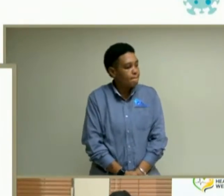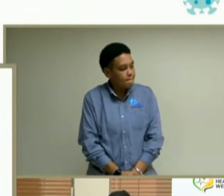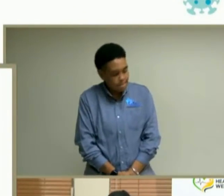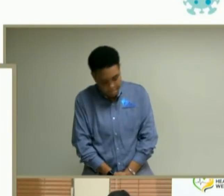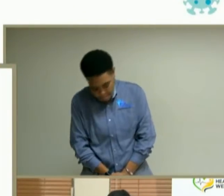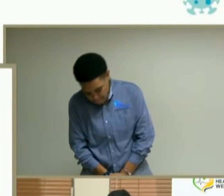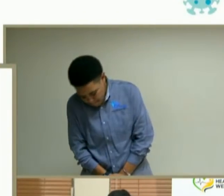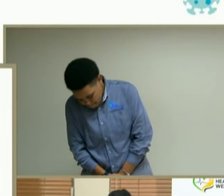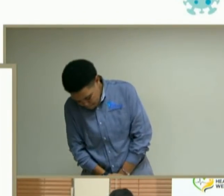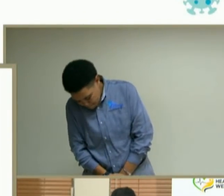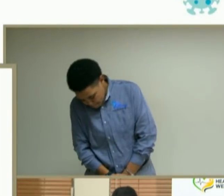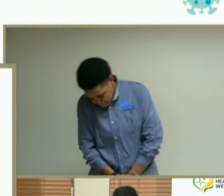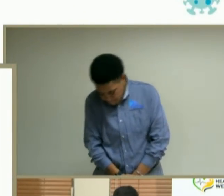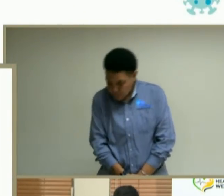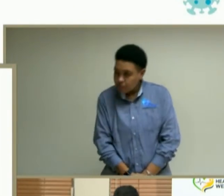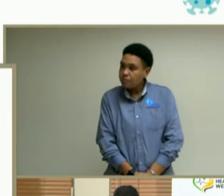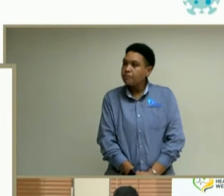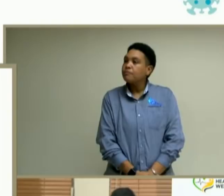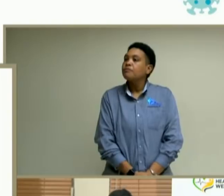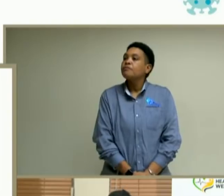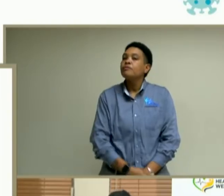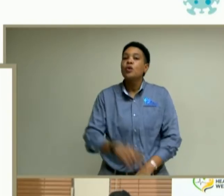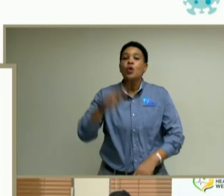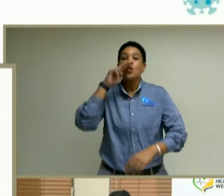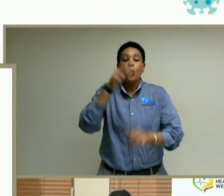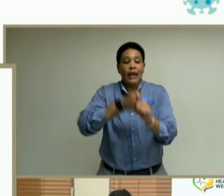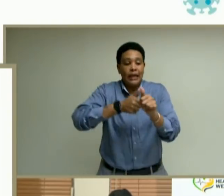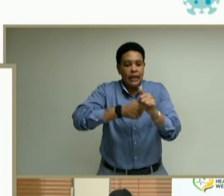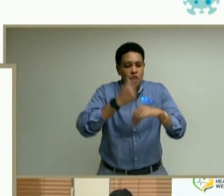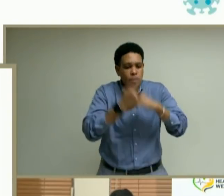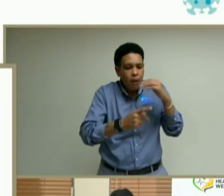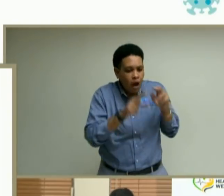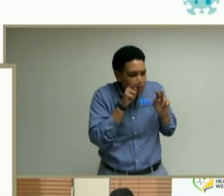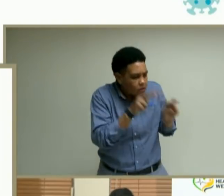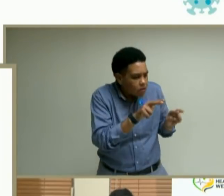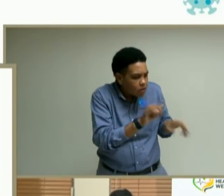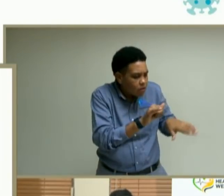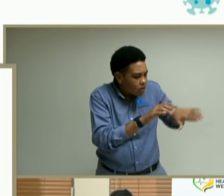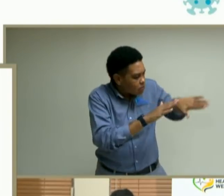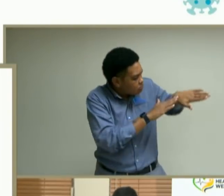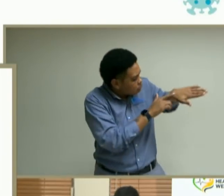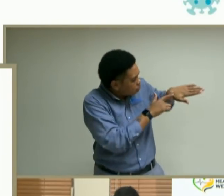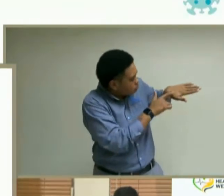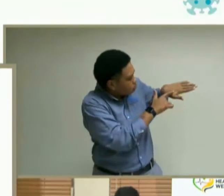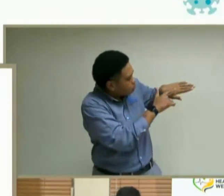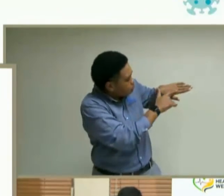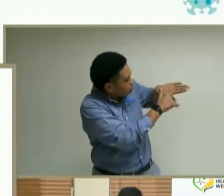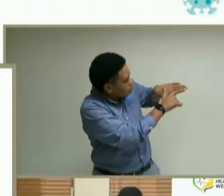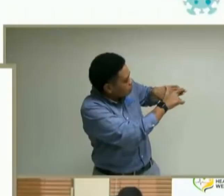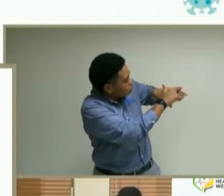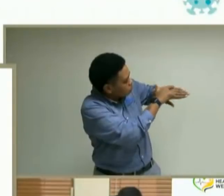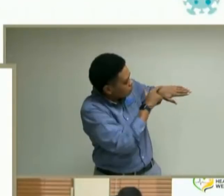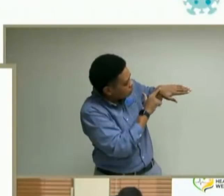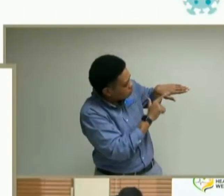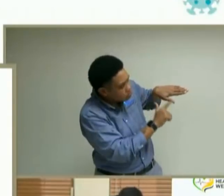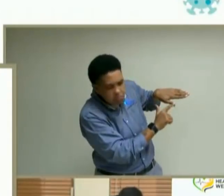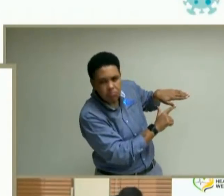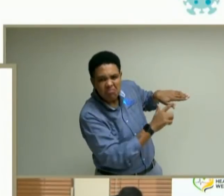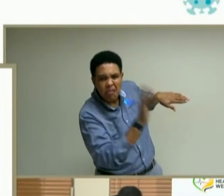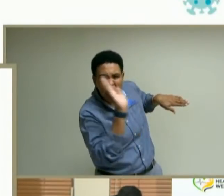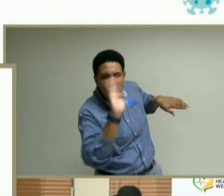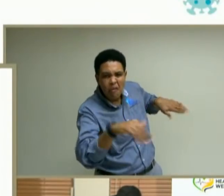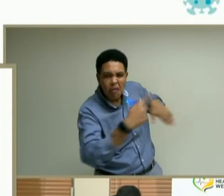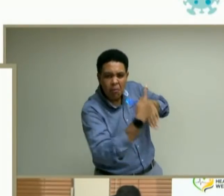When we look at each parish, we note what was seen. St. James,